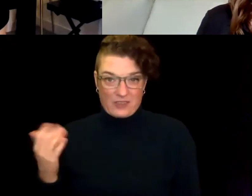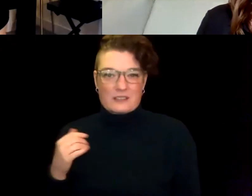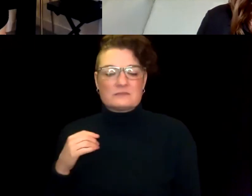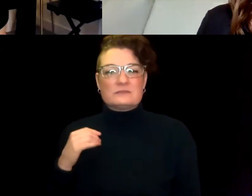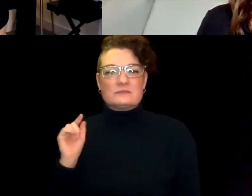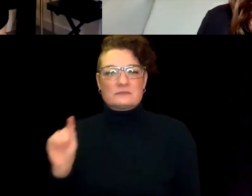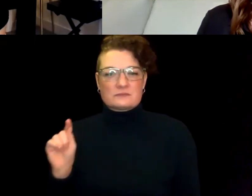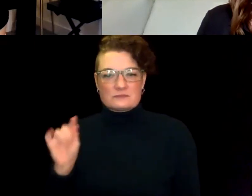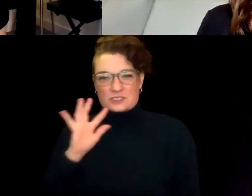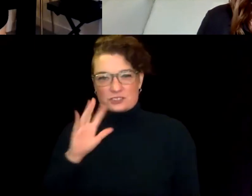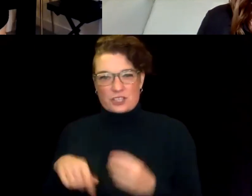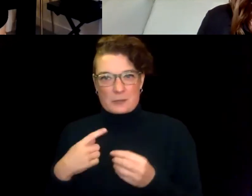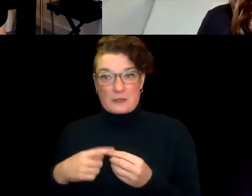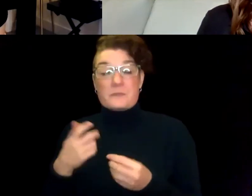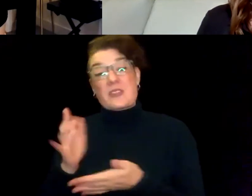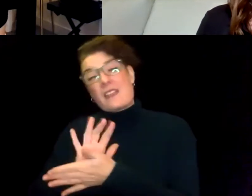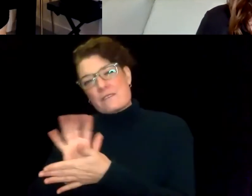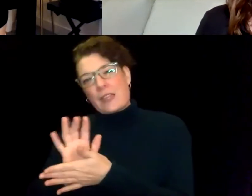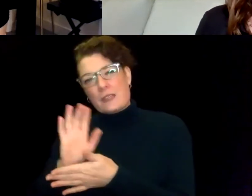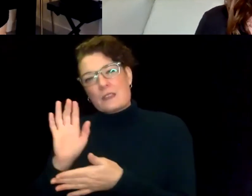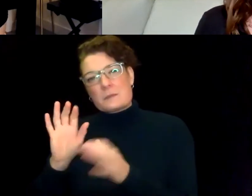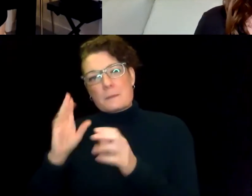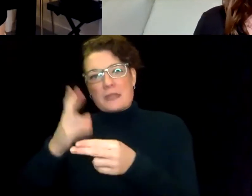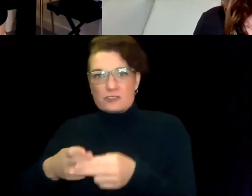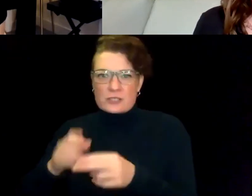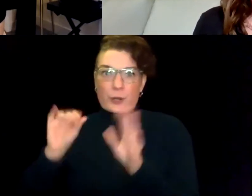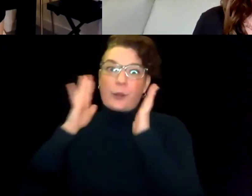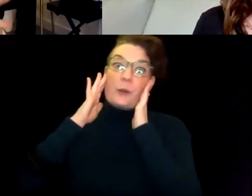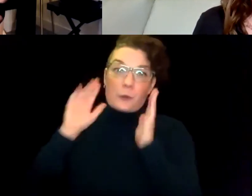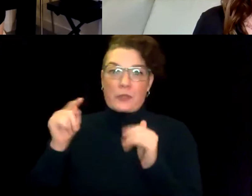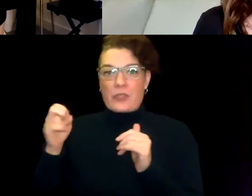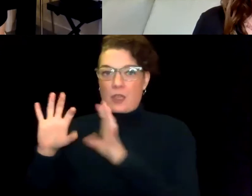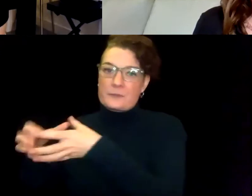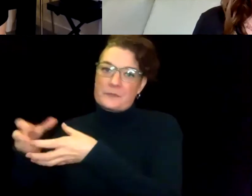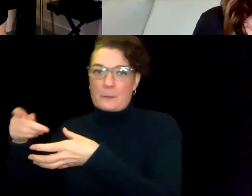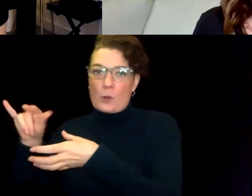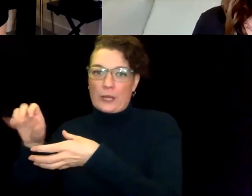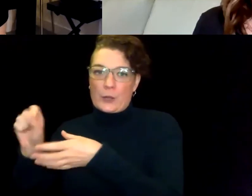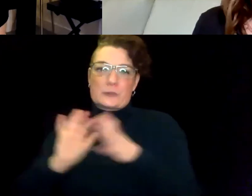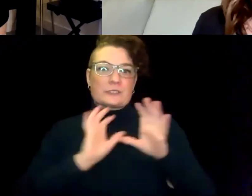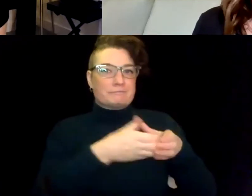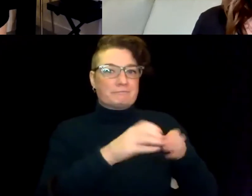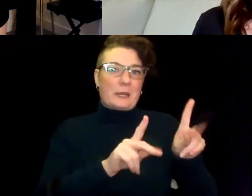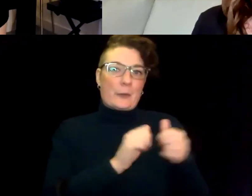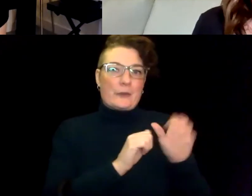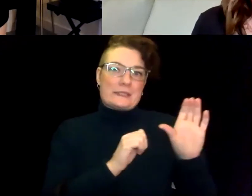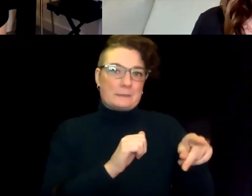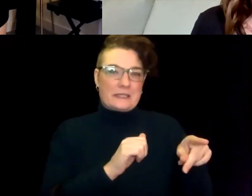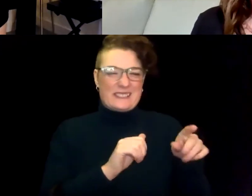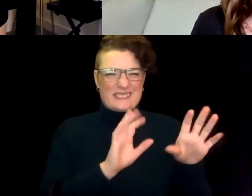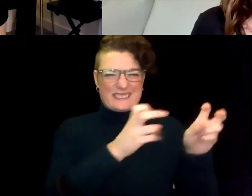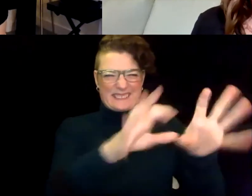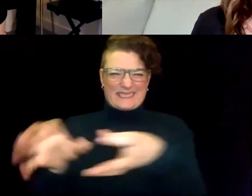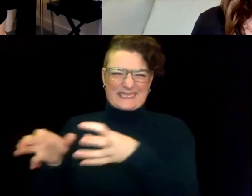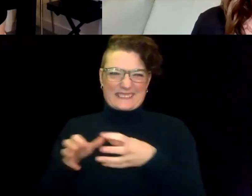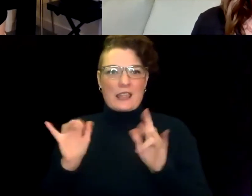talked about, in the film kind of mentions like, oh, the polios and, the people with CP and people in, and everyone, it's almost like people